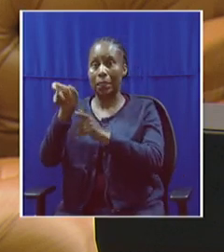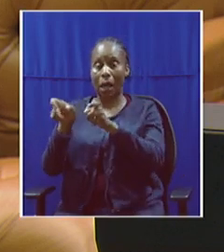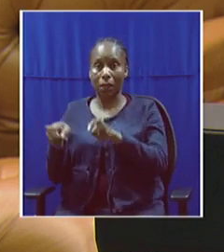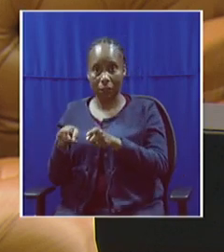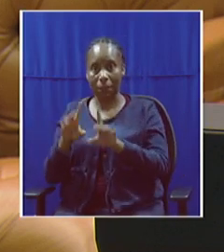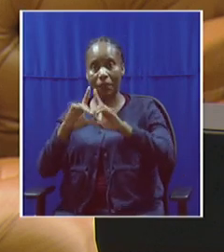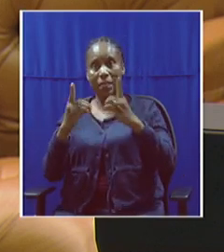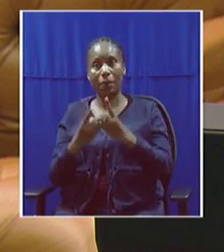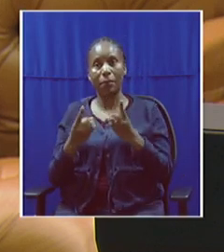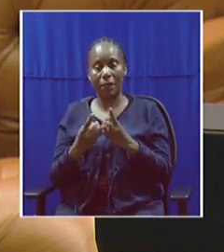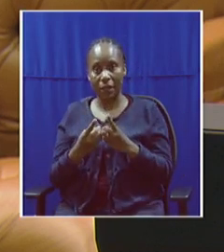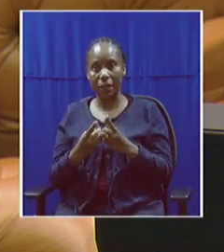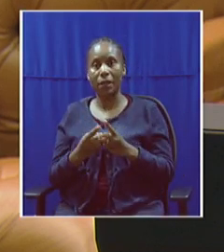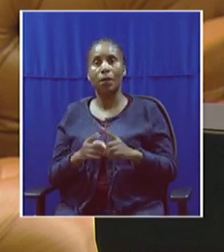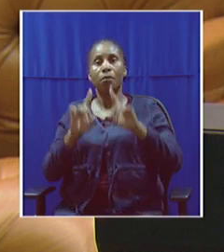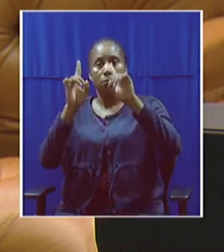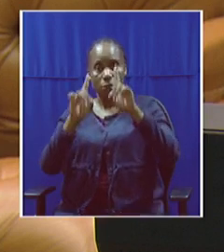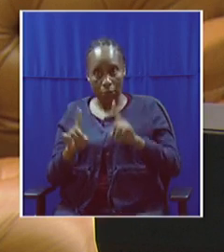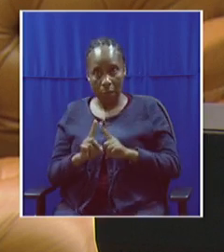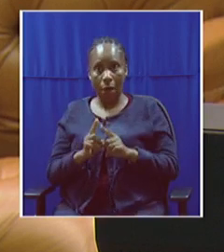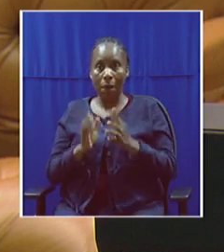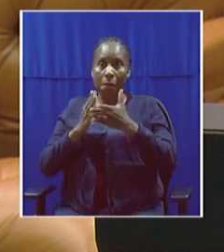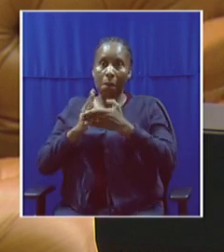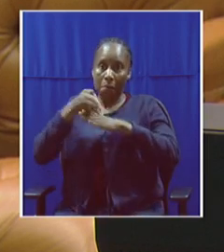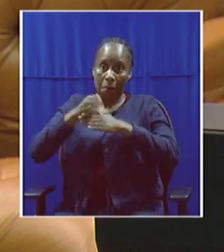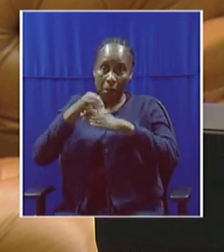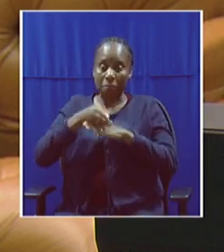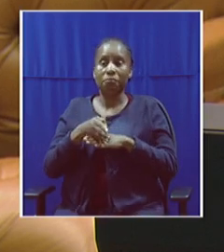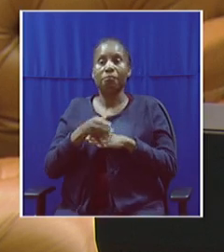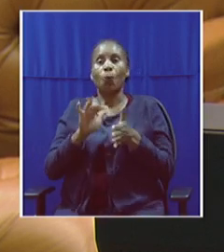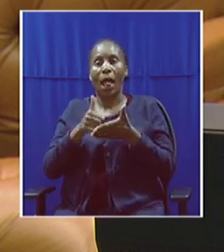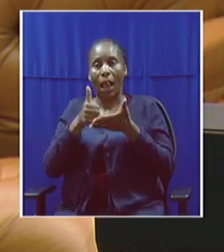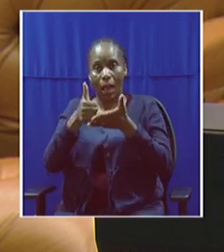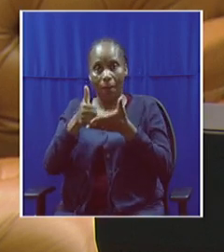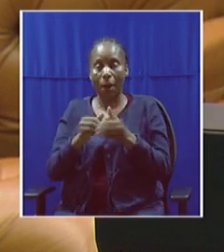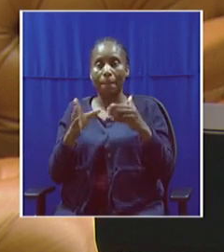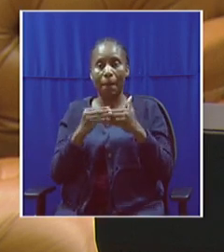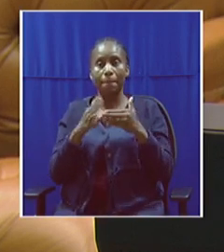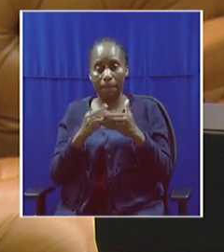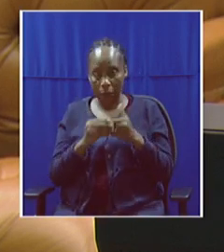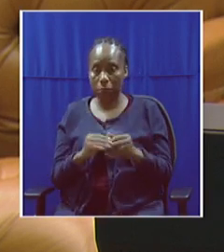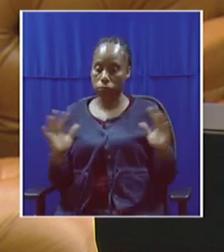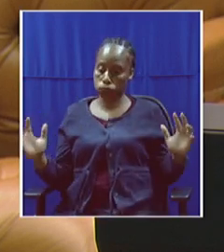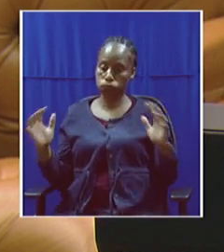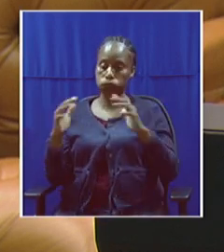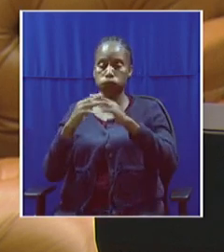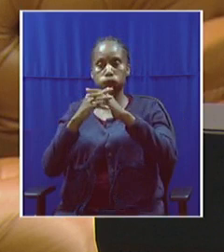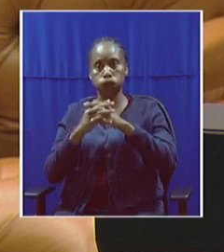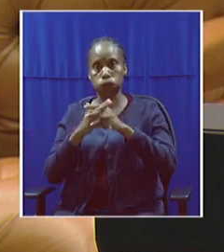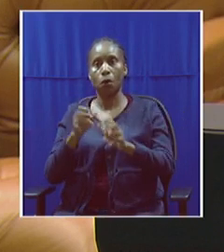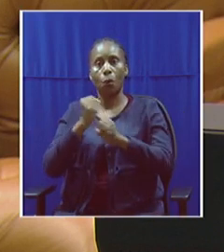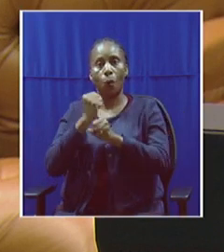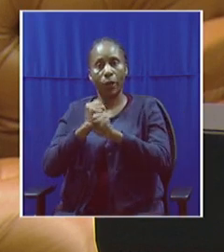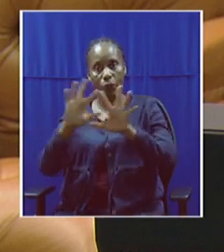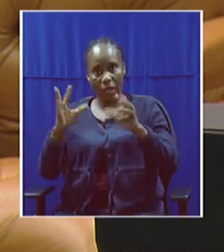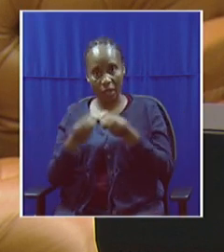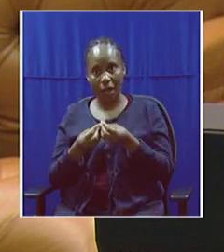provides specialist mediation services to help CPA members find one another and work together a lot of resources